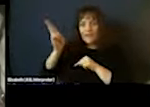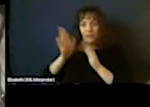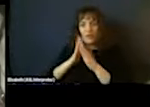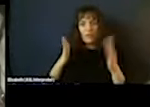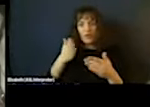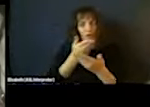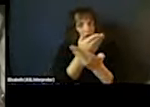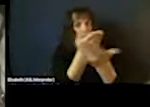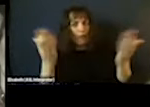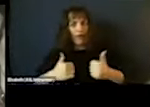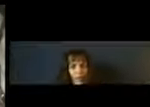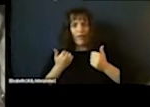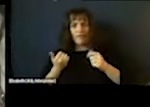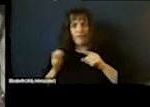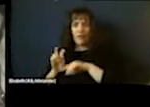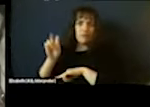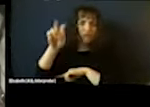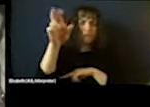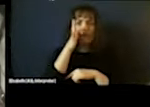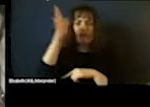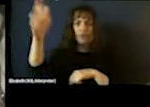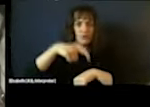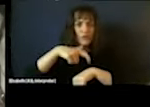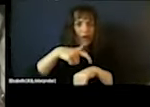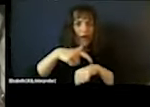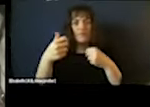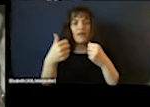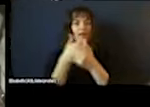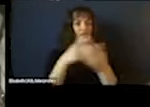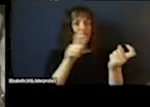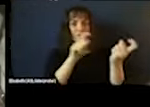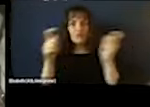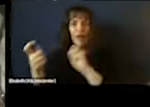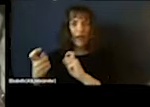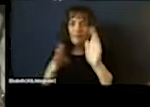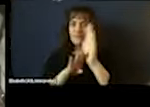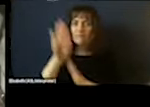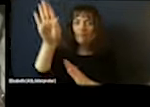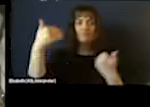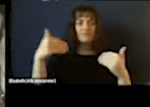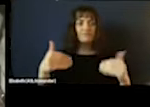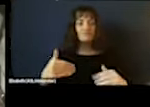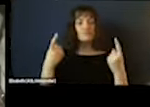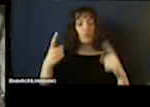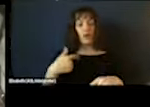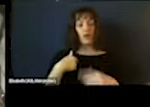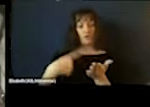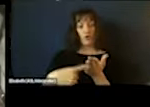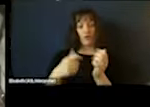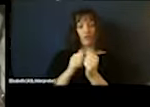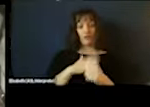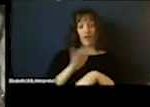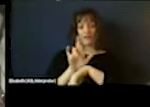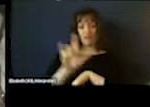things are so well developed. When I talked with my space flight, most of the astronauts who